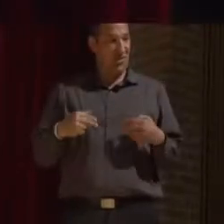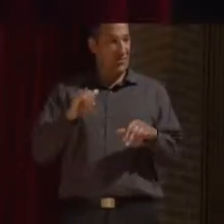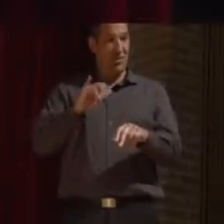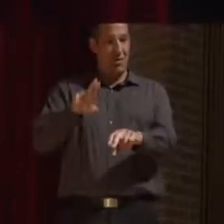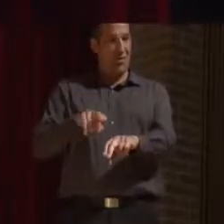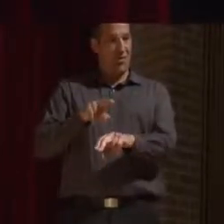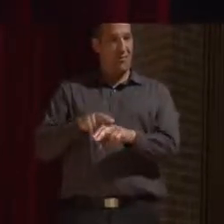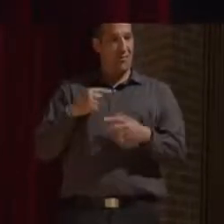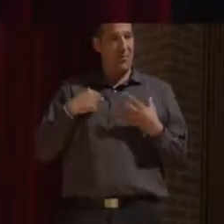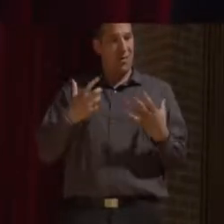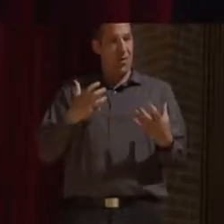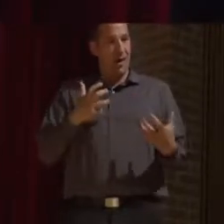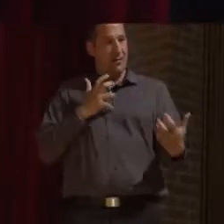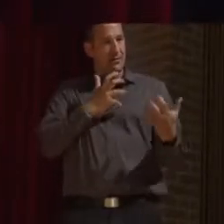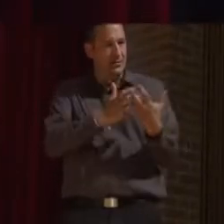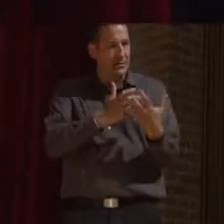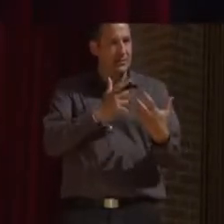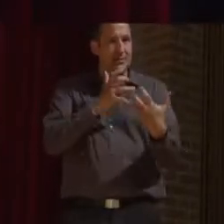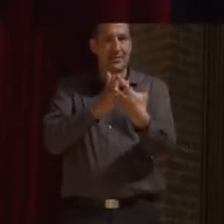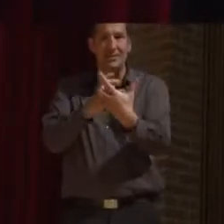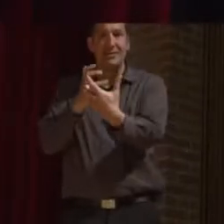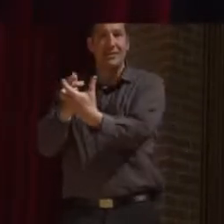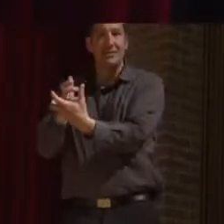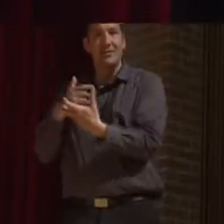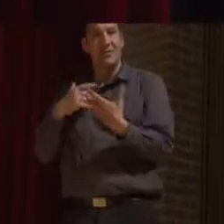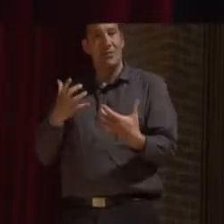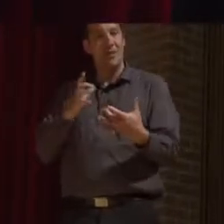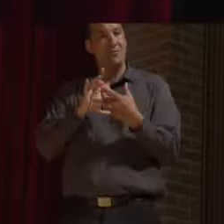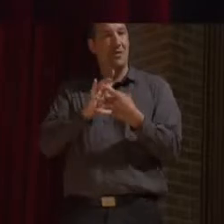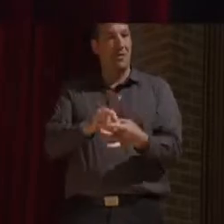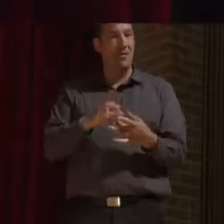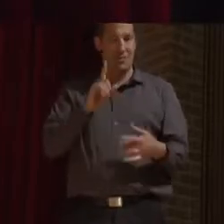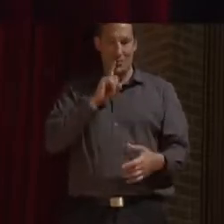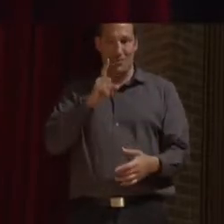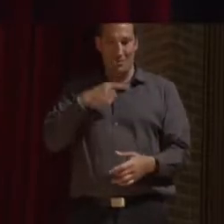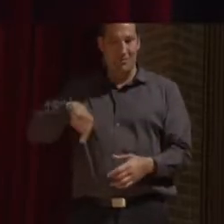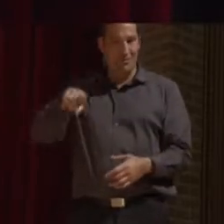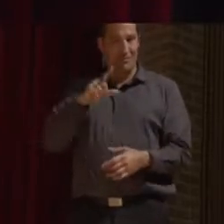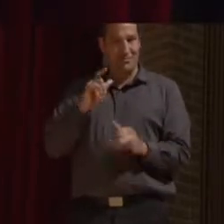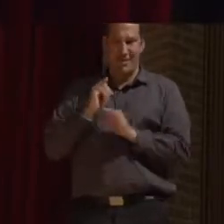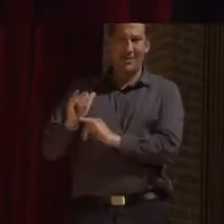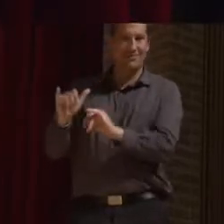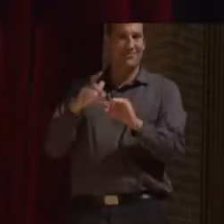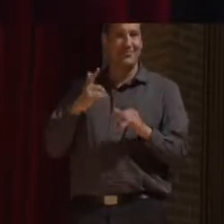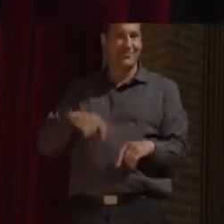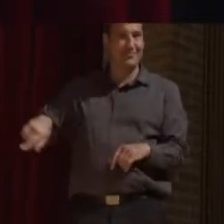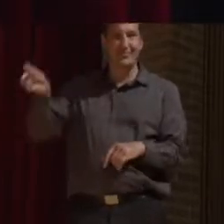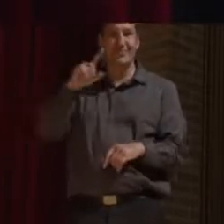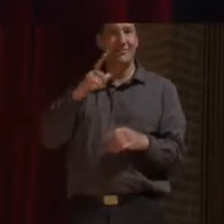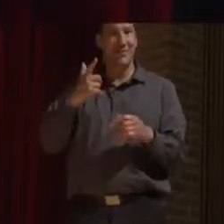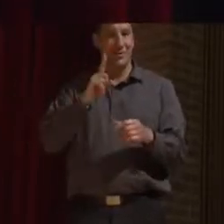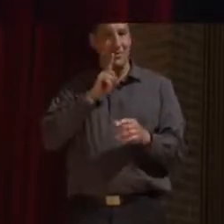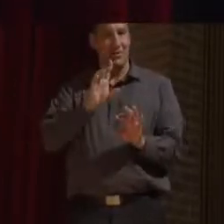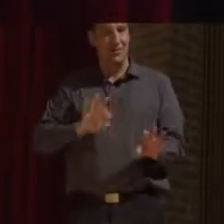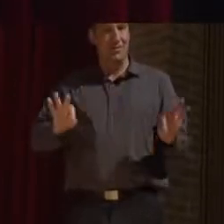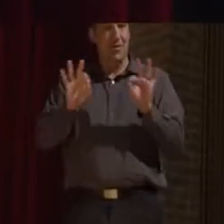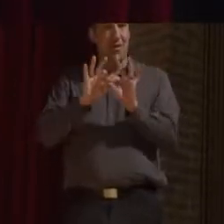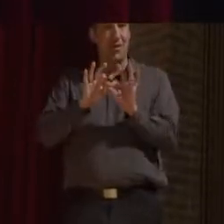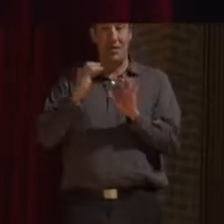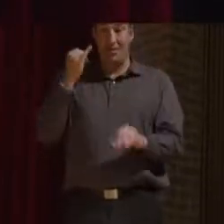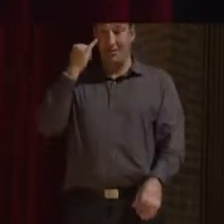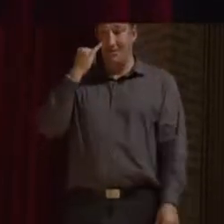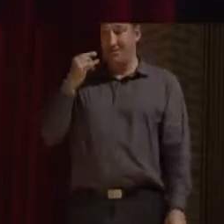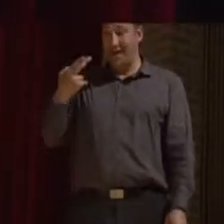they belong, want to feel that they've got a purpose, and we're all kind of wired that way. And so you're right, when a kid is in high